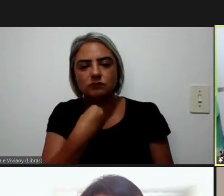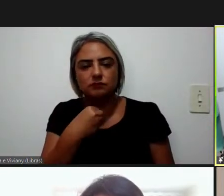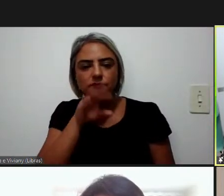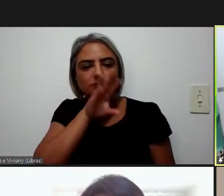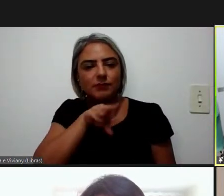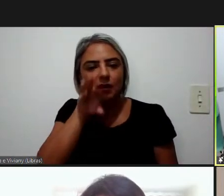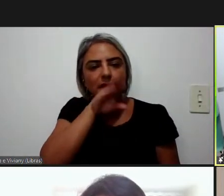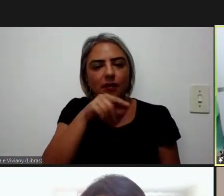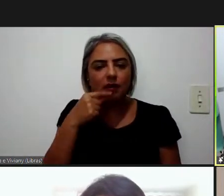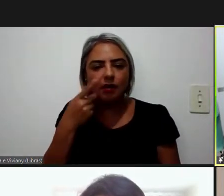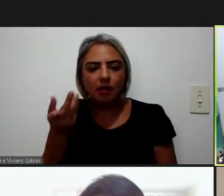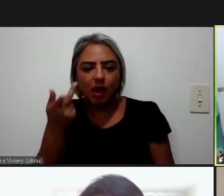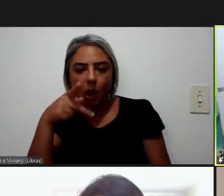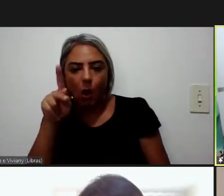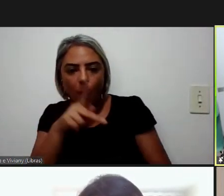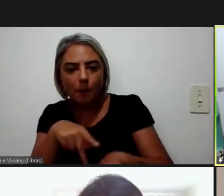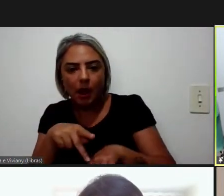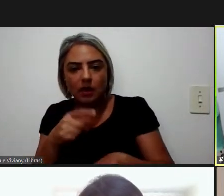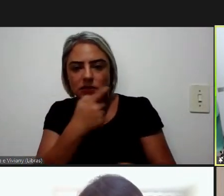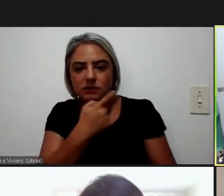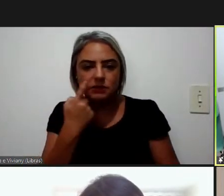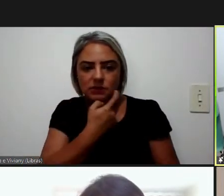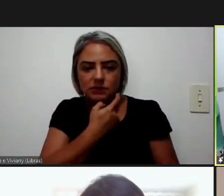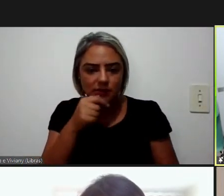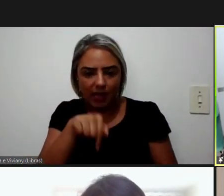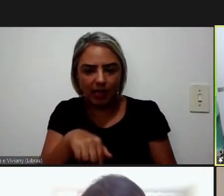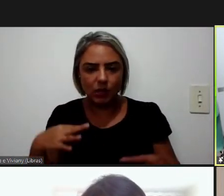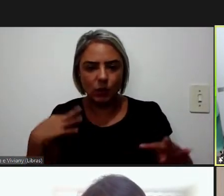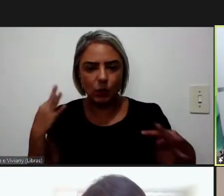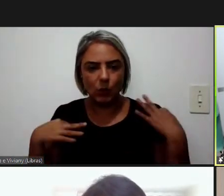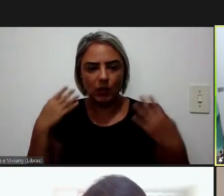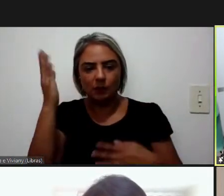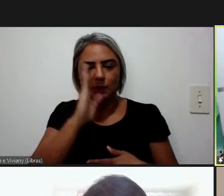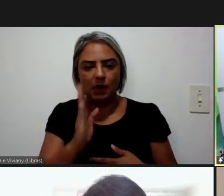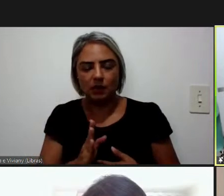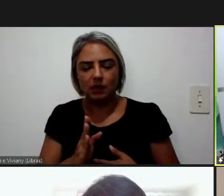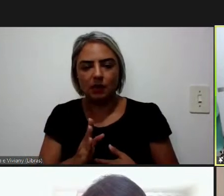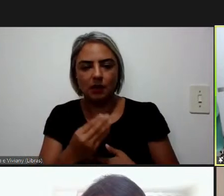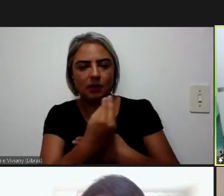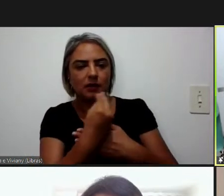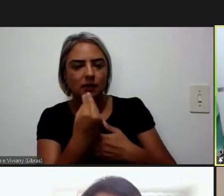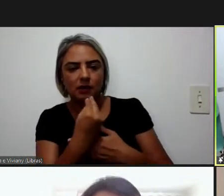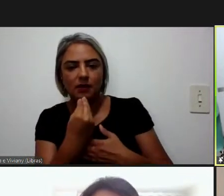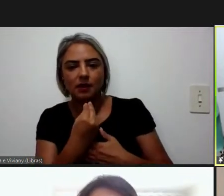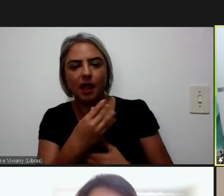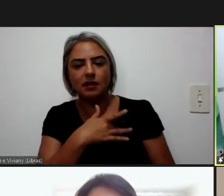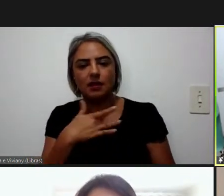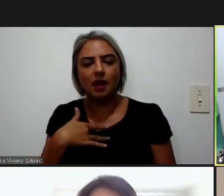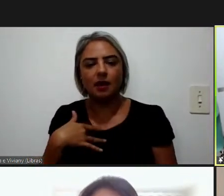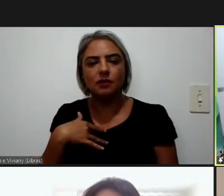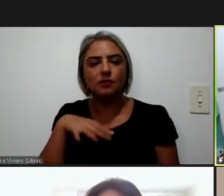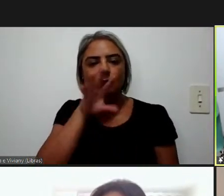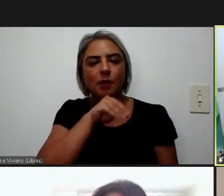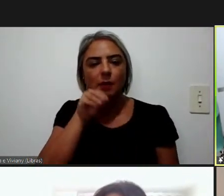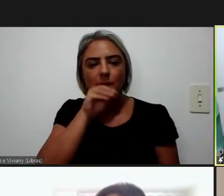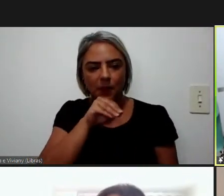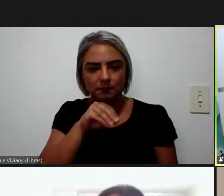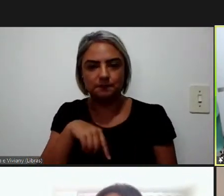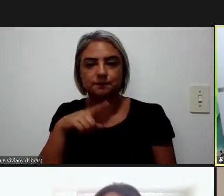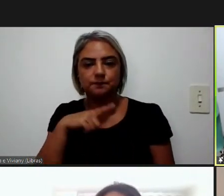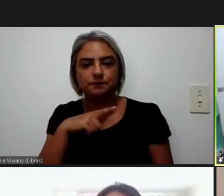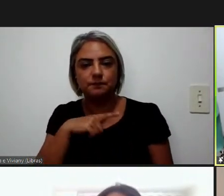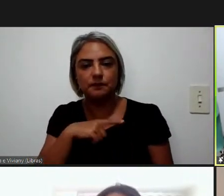oral team that work with oral health. Sometimes people came